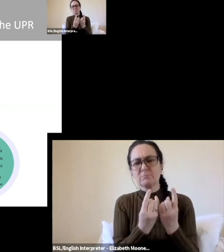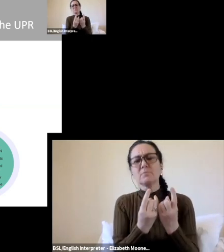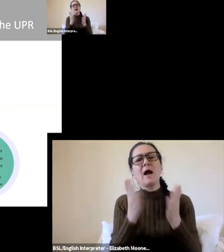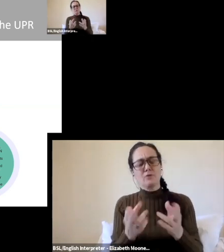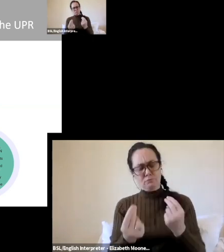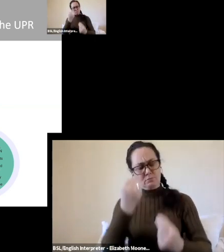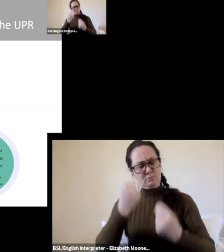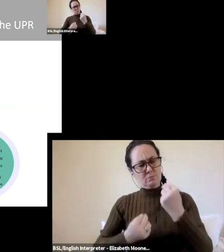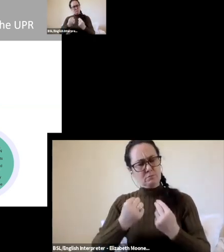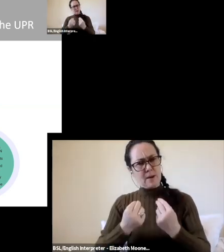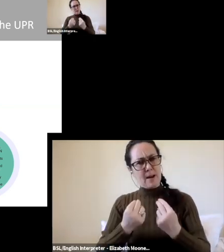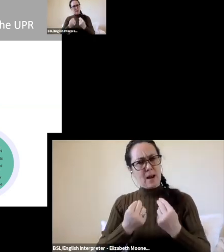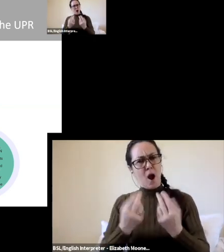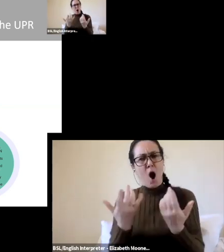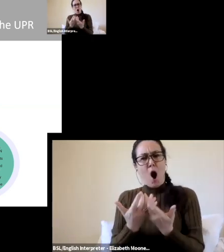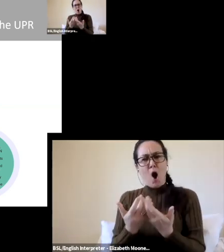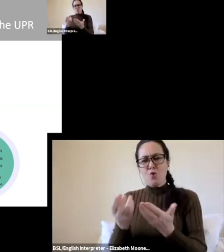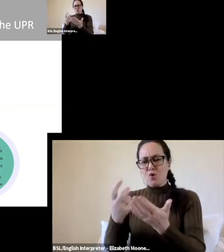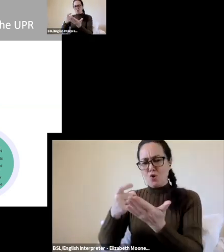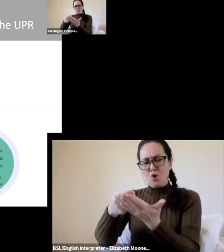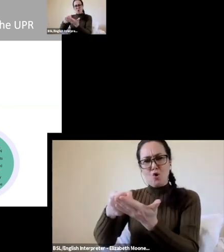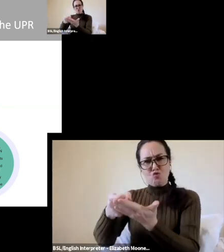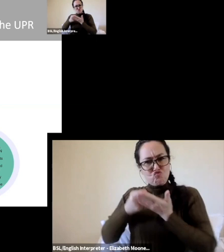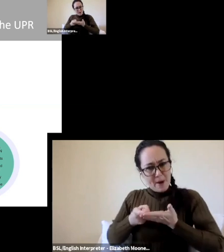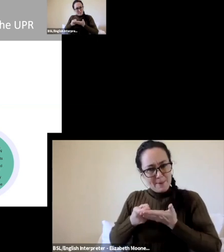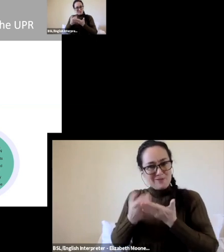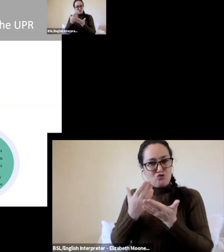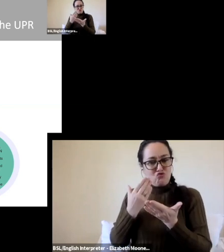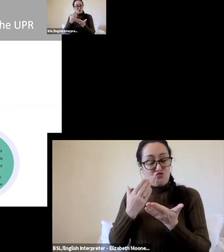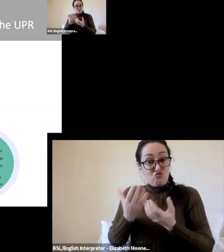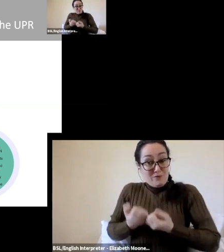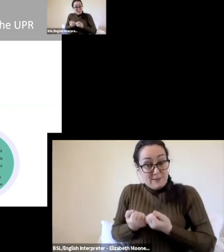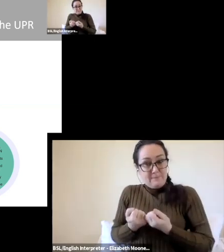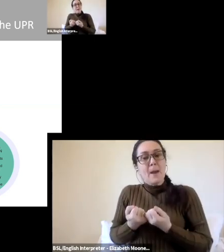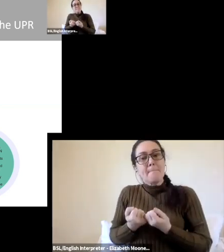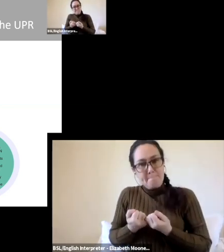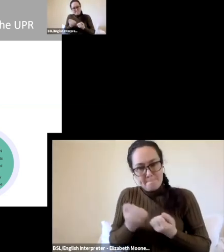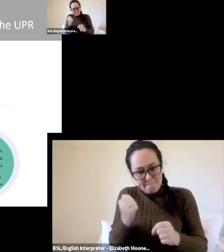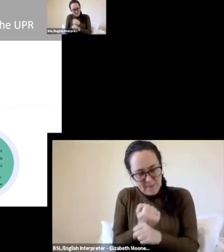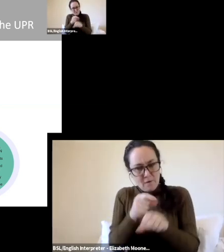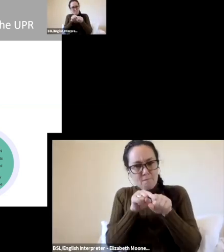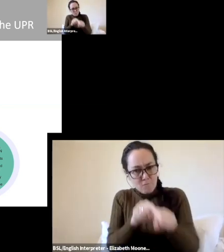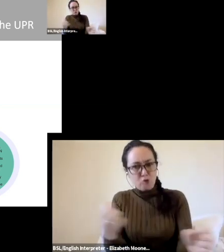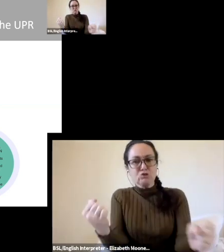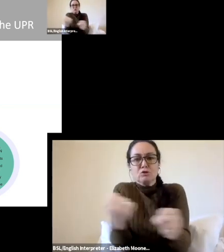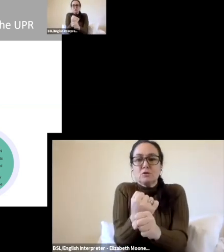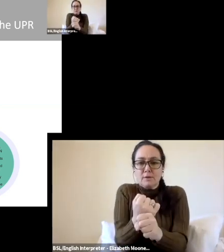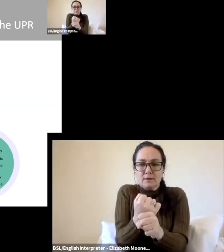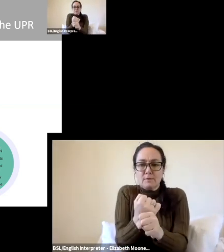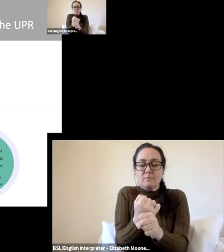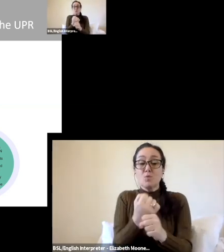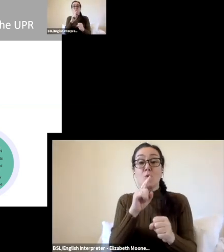the recommendations received in the previous review were or not implemented. What were the challenges, but also what was the